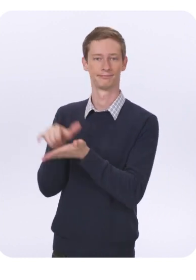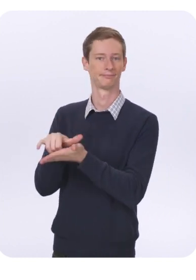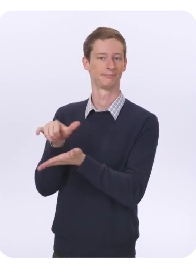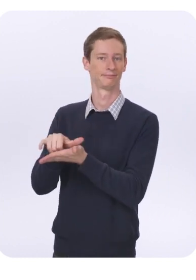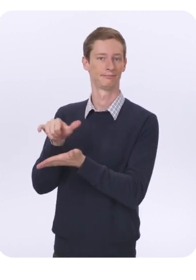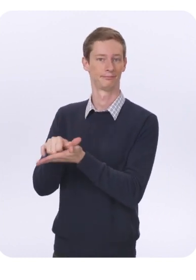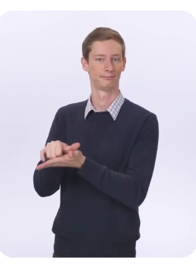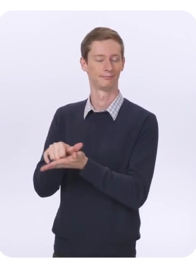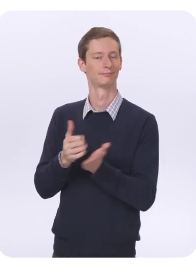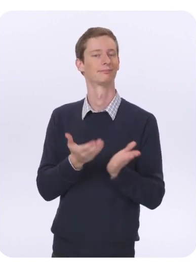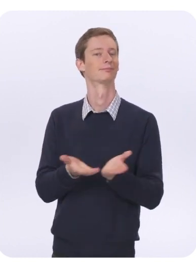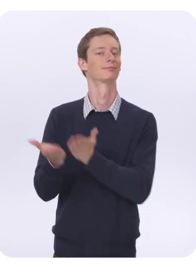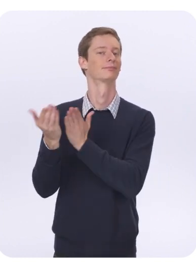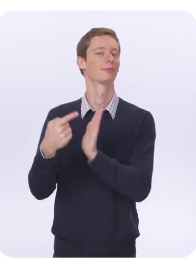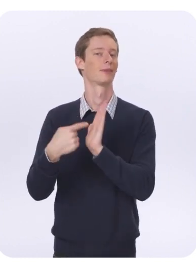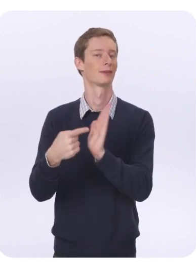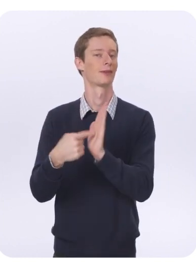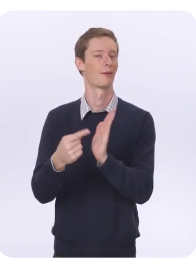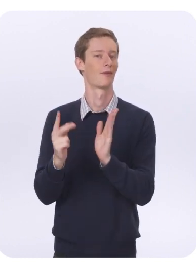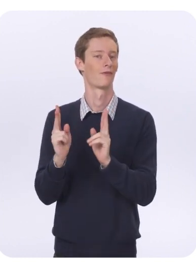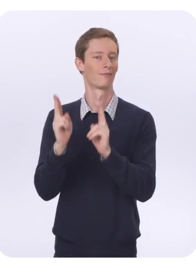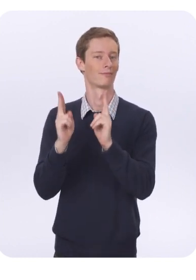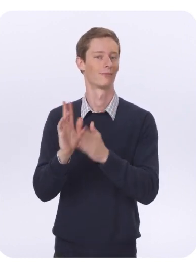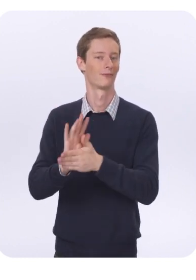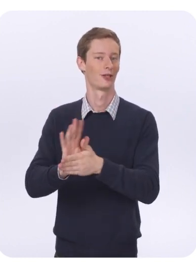see an example in this video here.